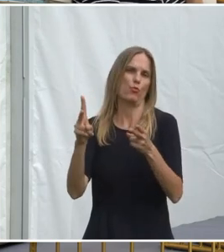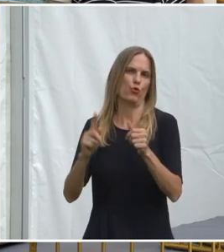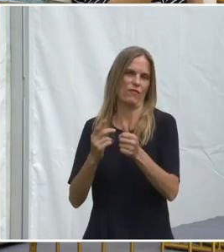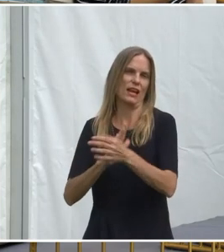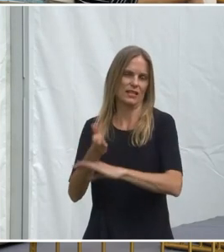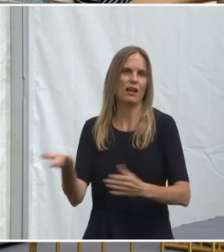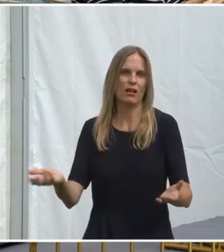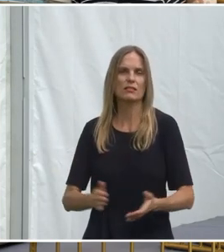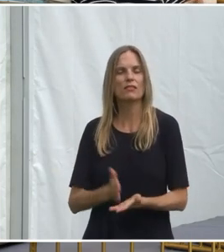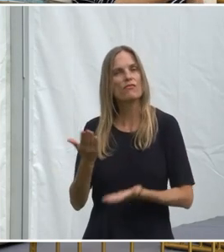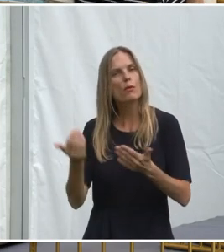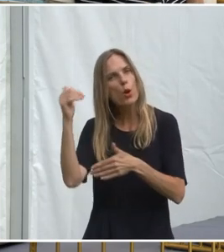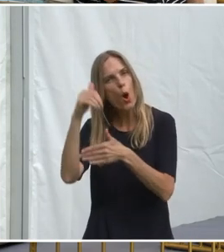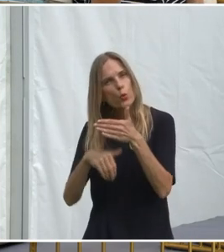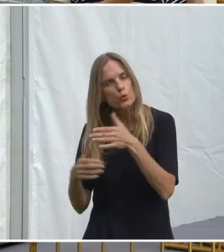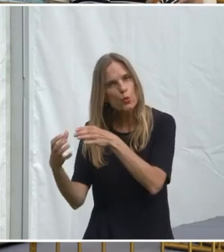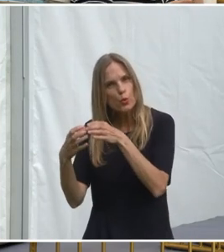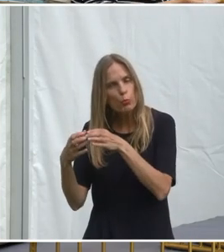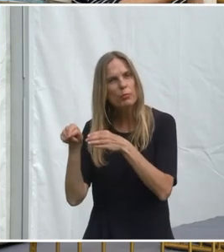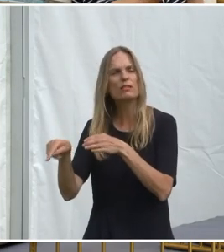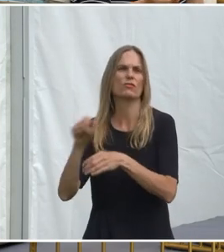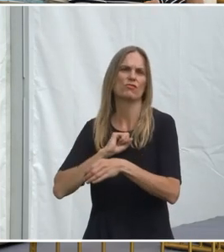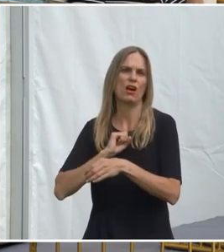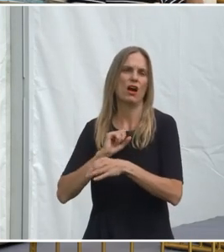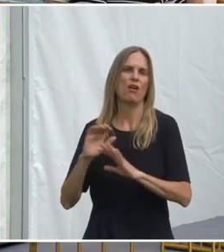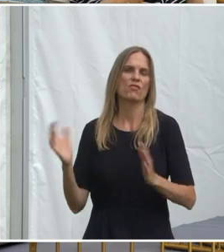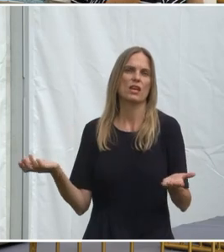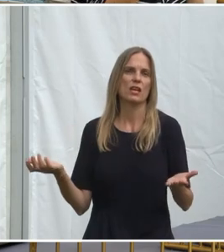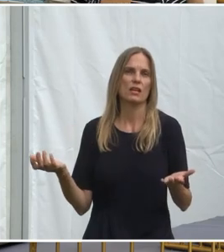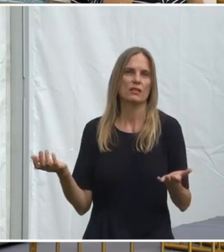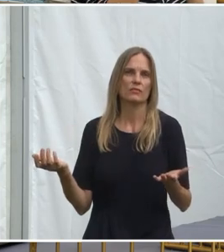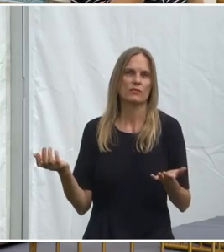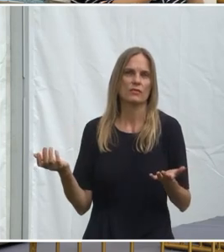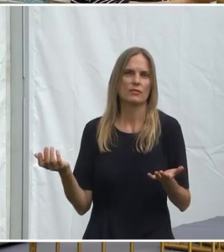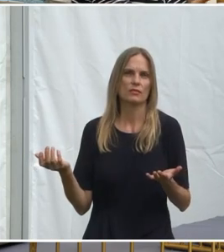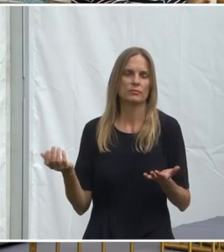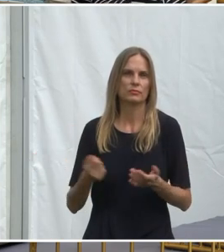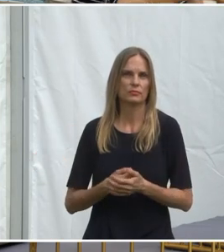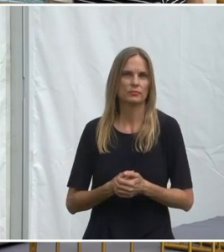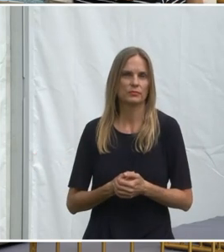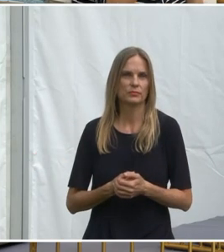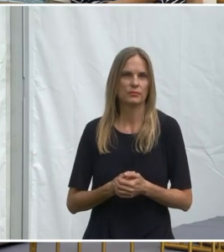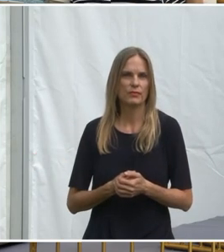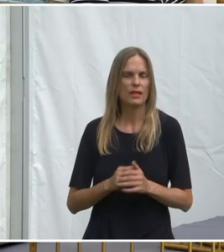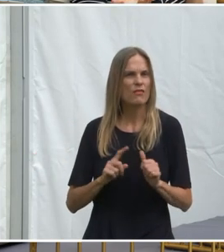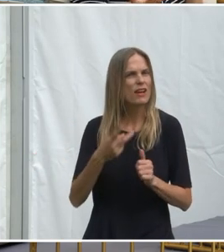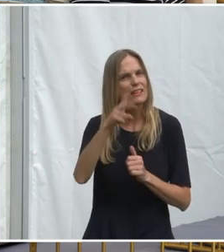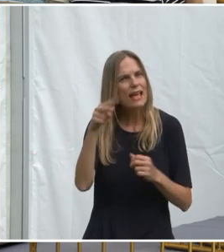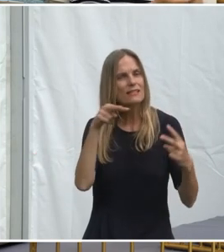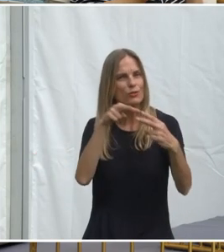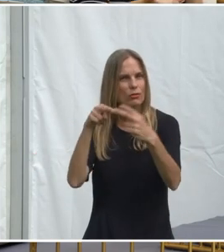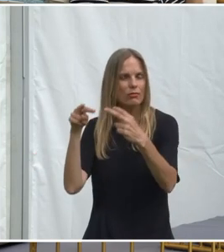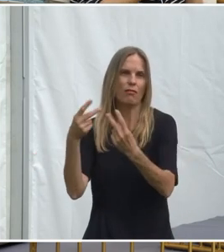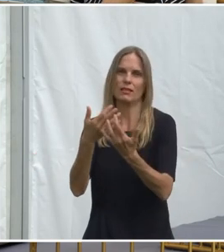that. Religious communities, this is something that is not necessarily in Estonian context, but across the